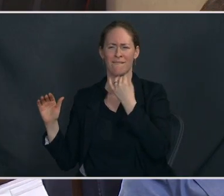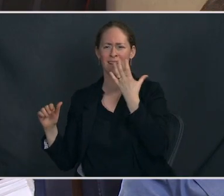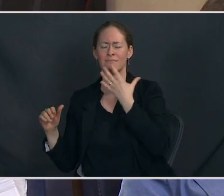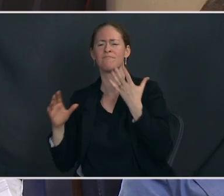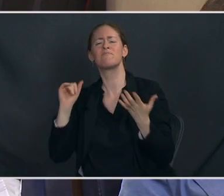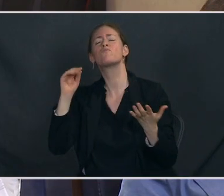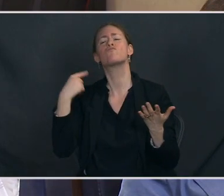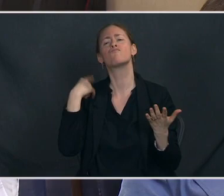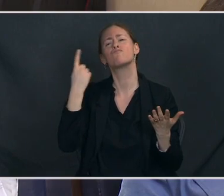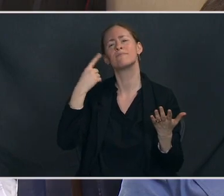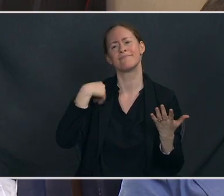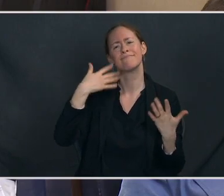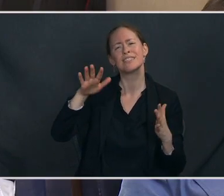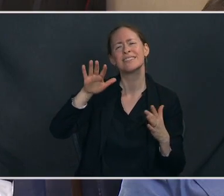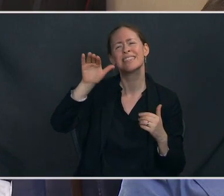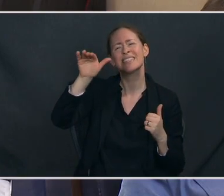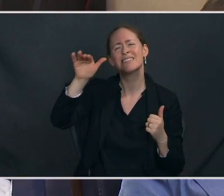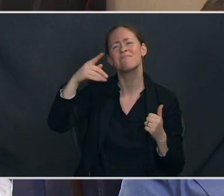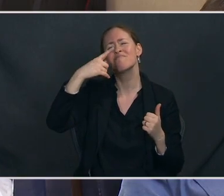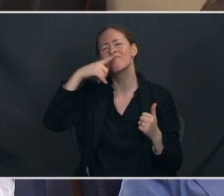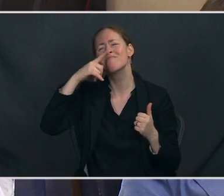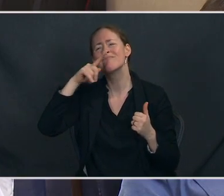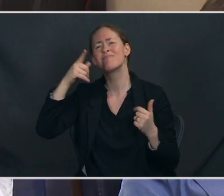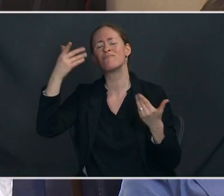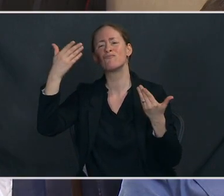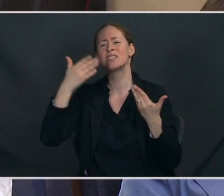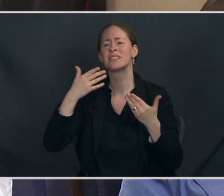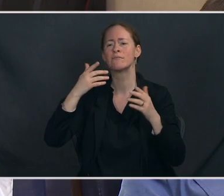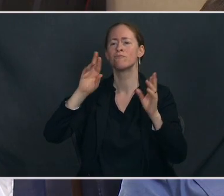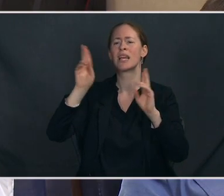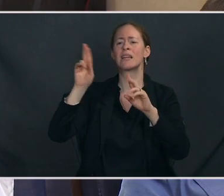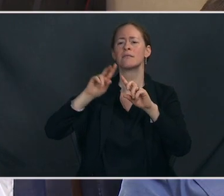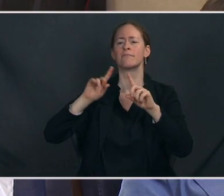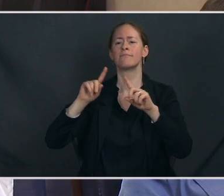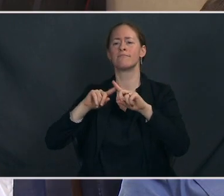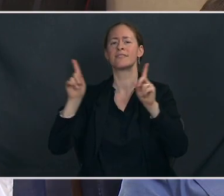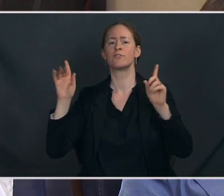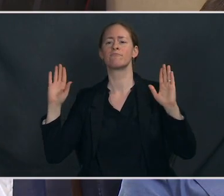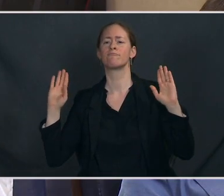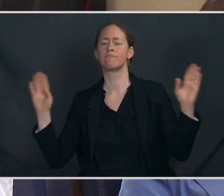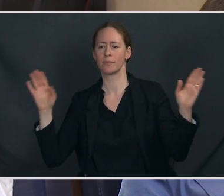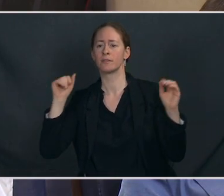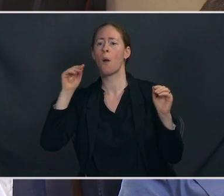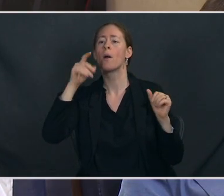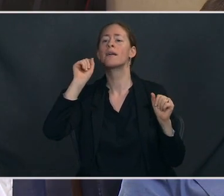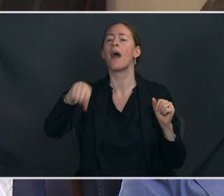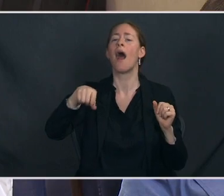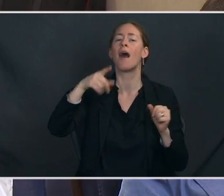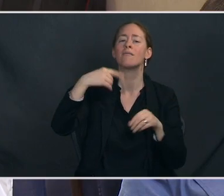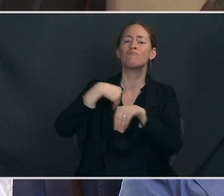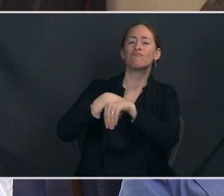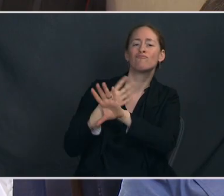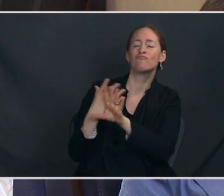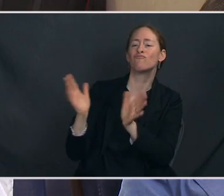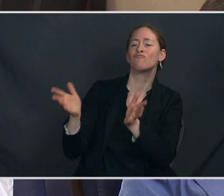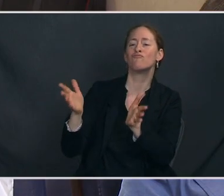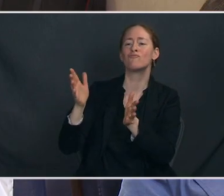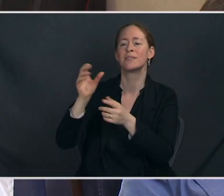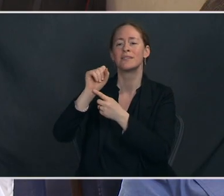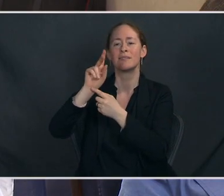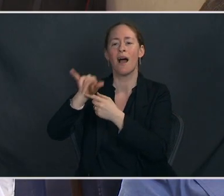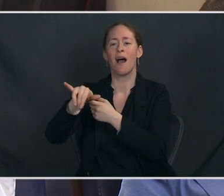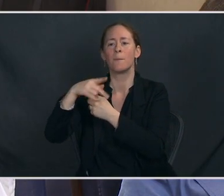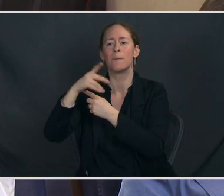bring back the Skype seat to the daily briefings for the benefit of reporters who are trying to stay safe during the pandemic by working remotely. Would you